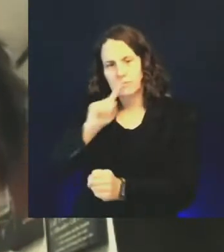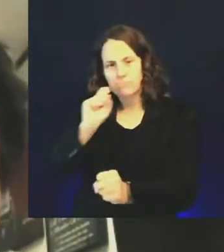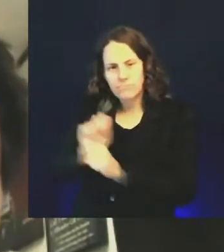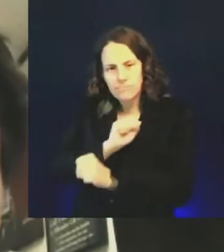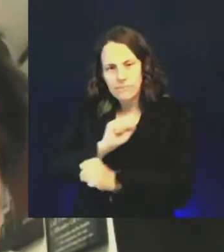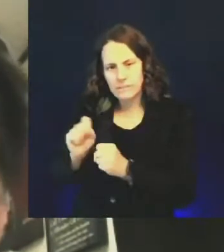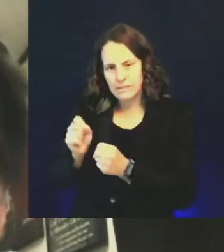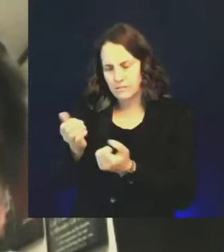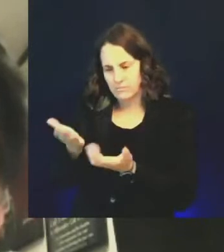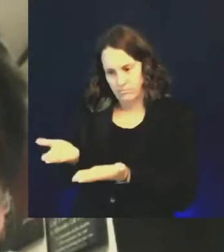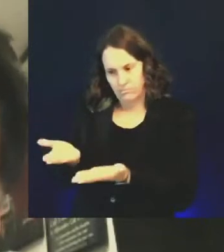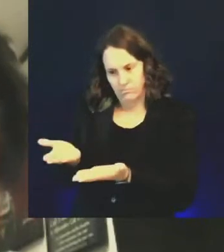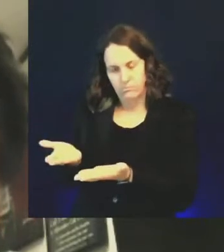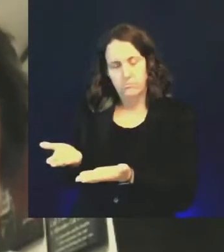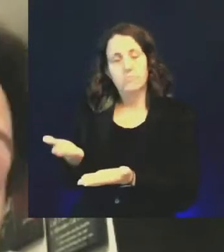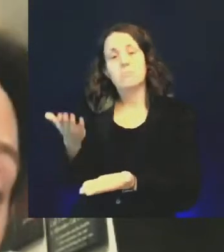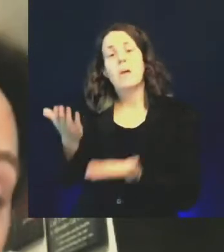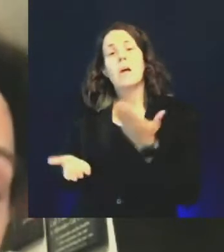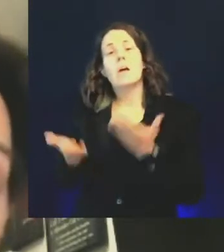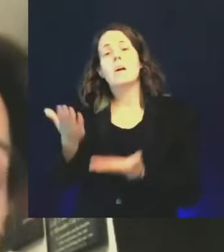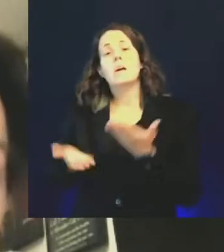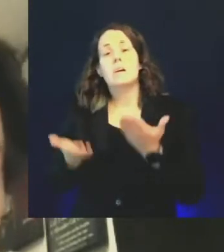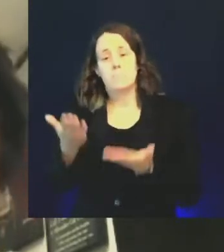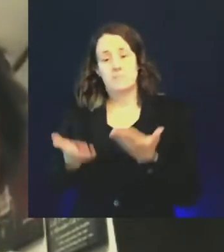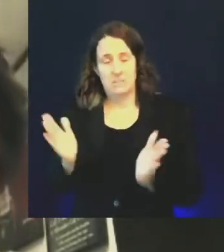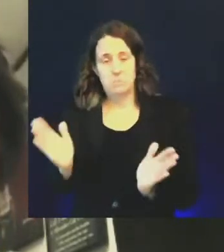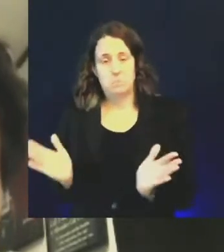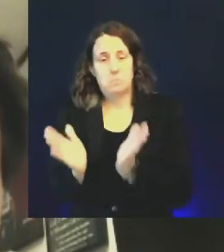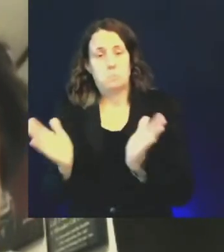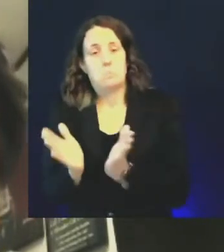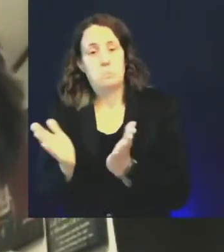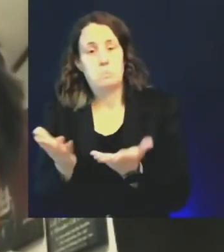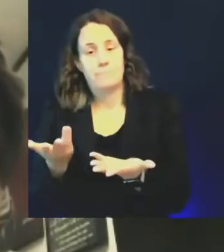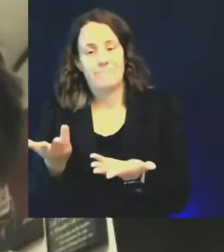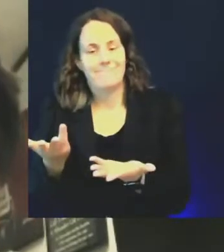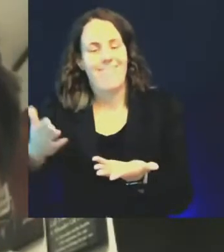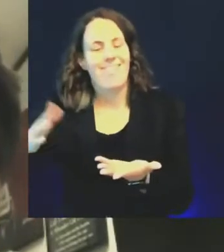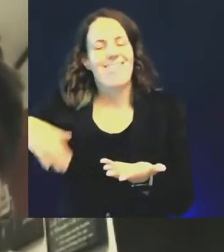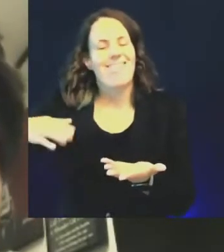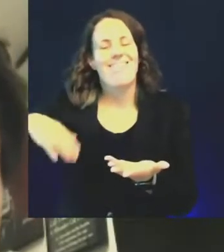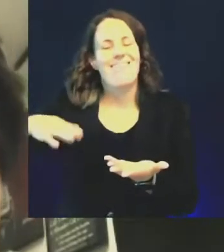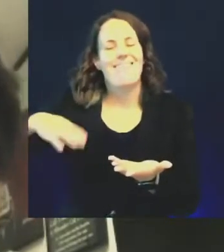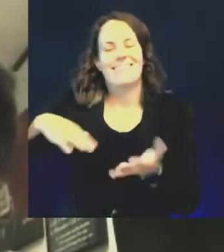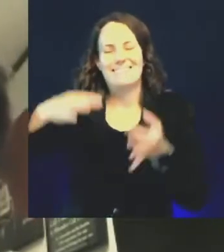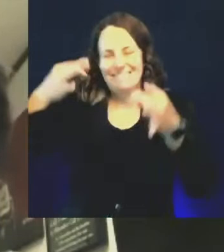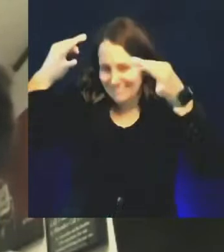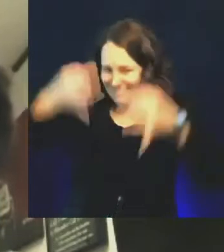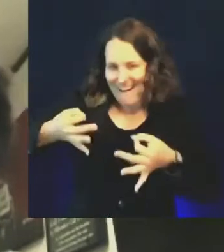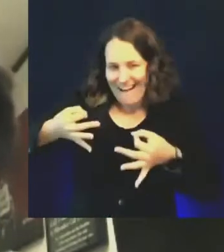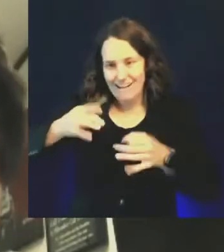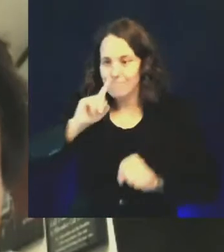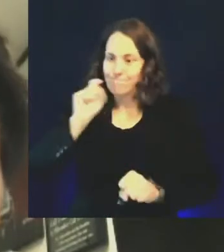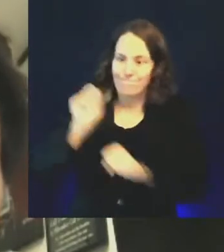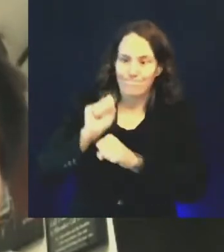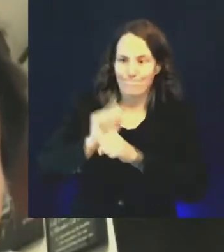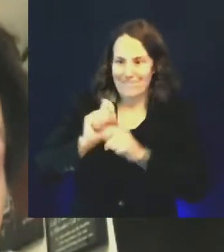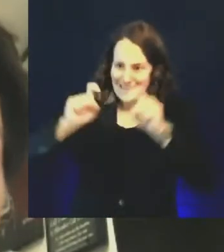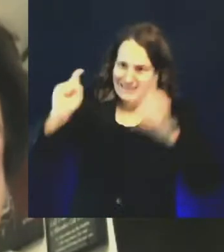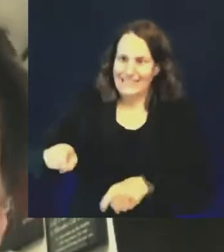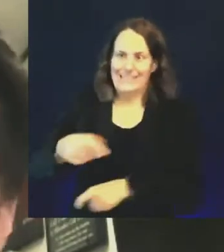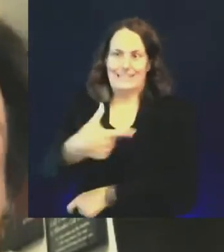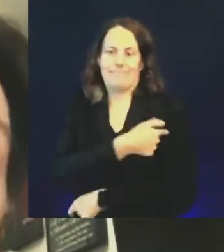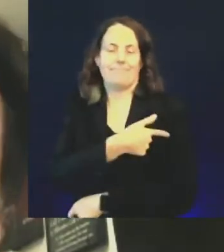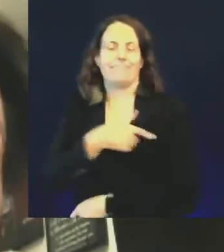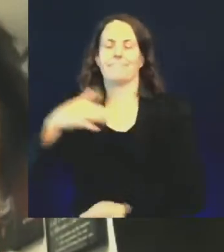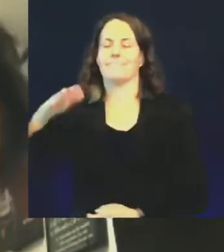shot or a 3rd dose until we have clinical trial evidence saying that you're better off getting 3 doses than the 2 you've already